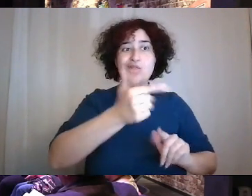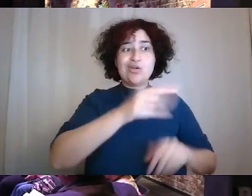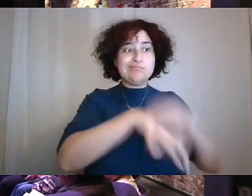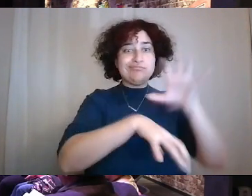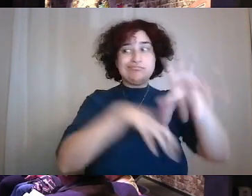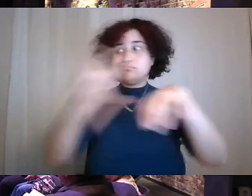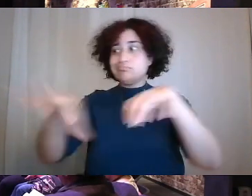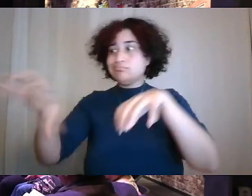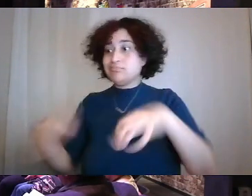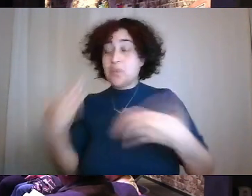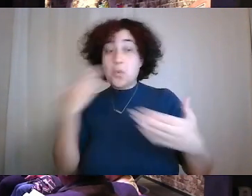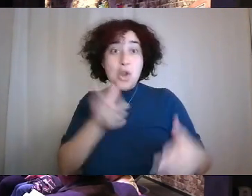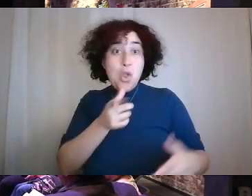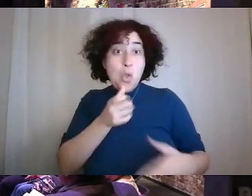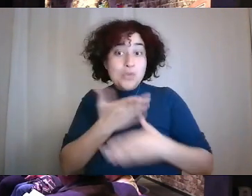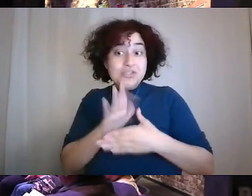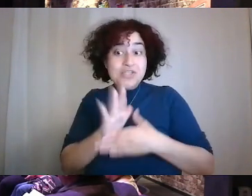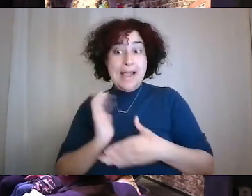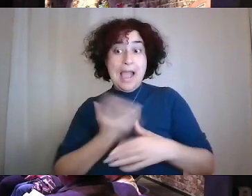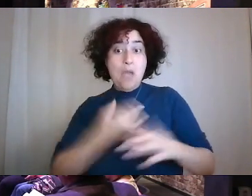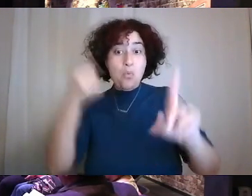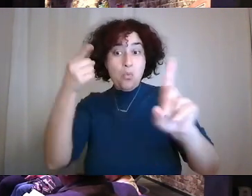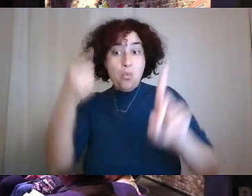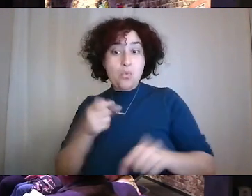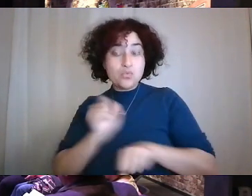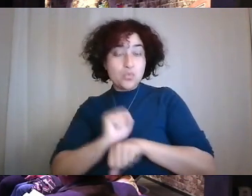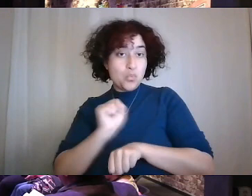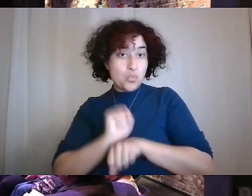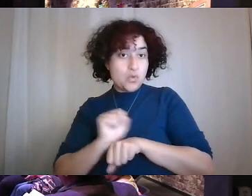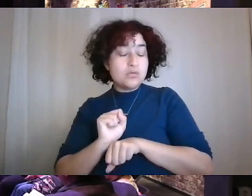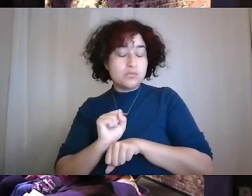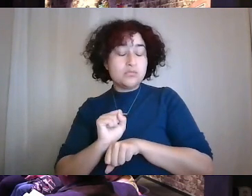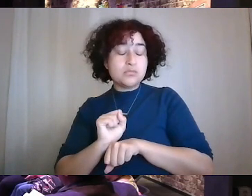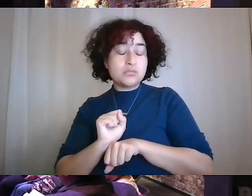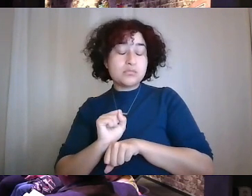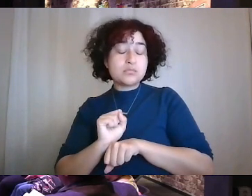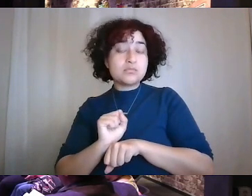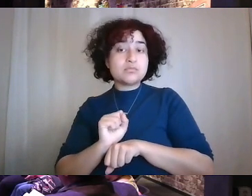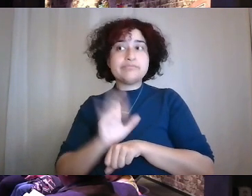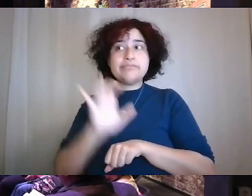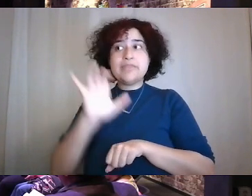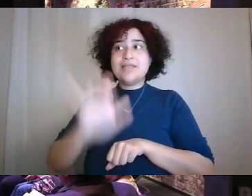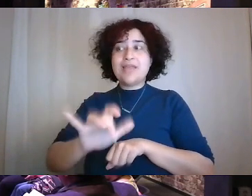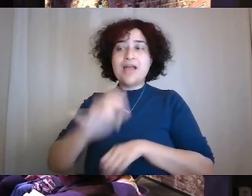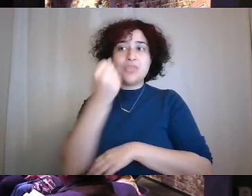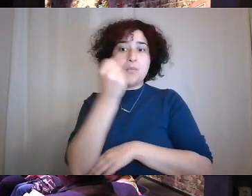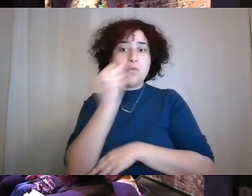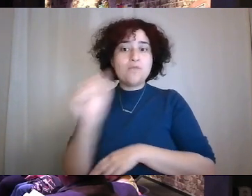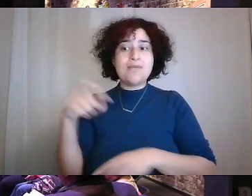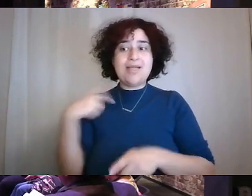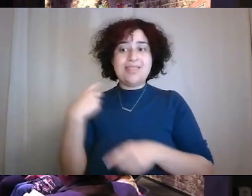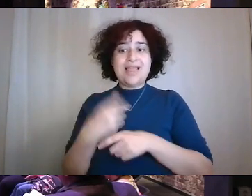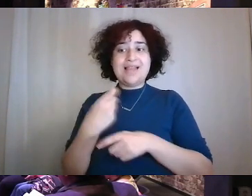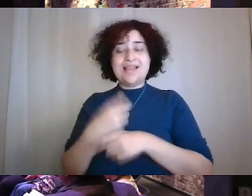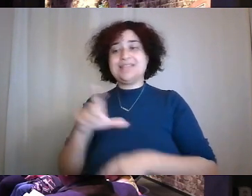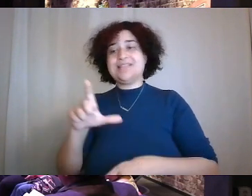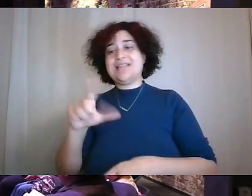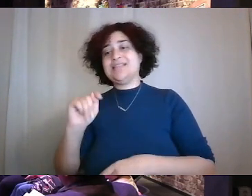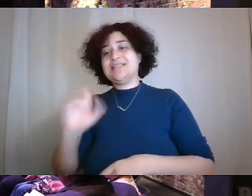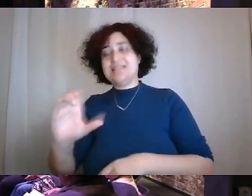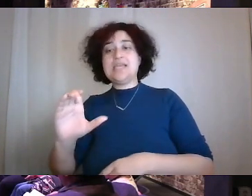work. And that the movement, the Latinx Theater Commons, the movement